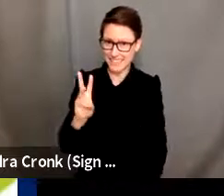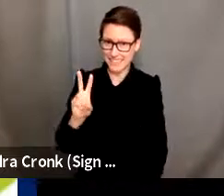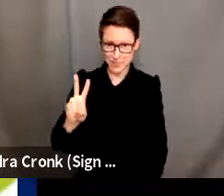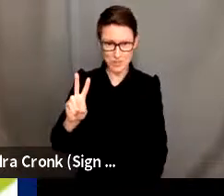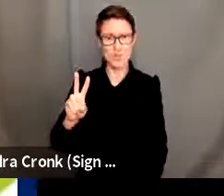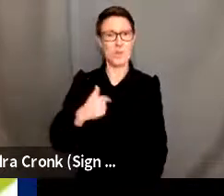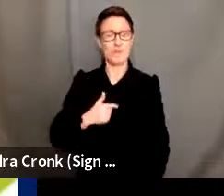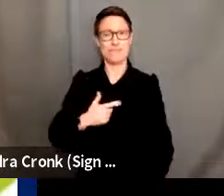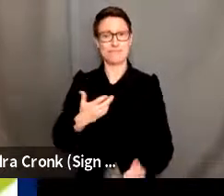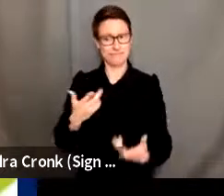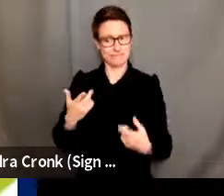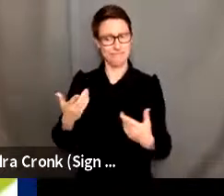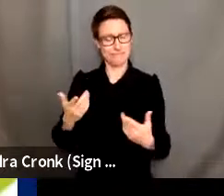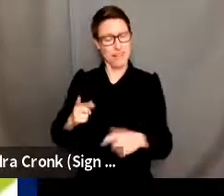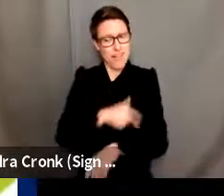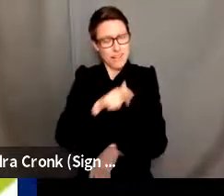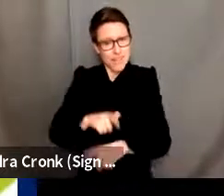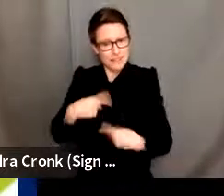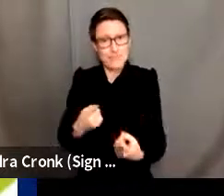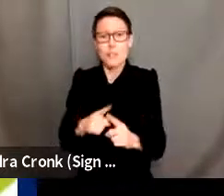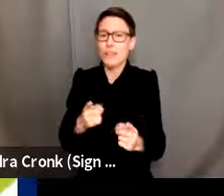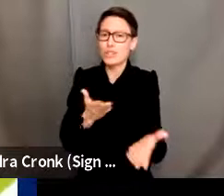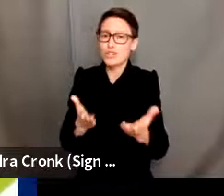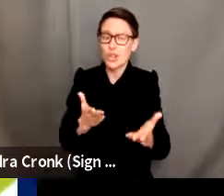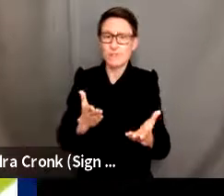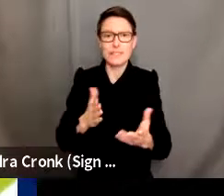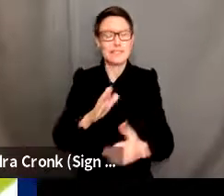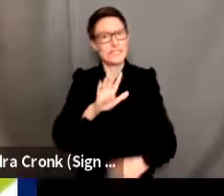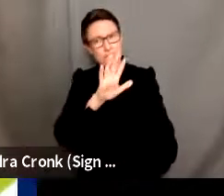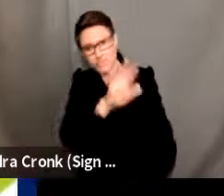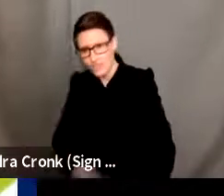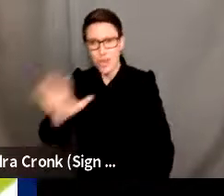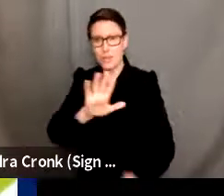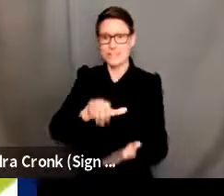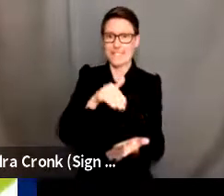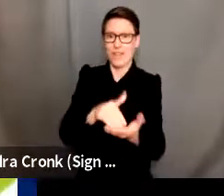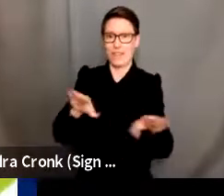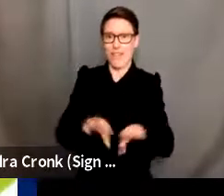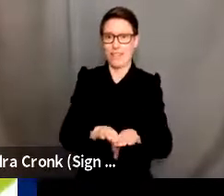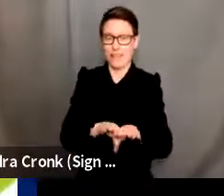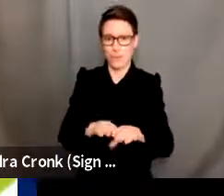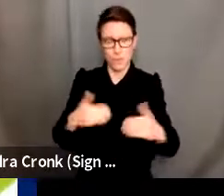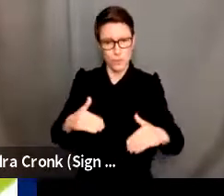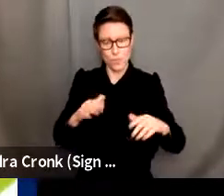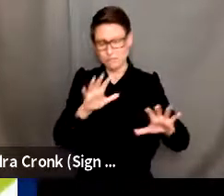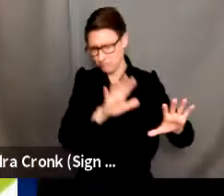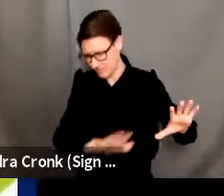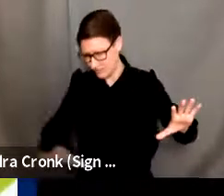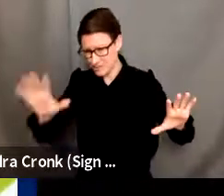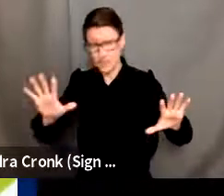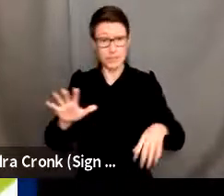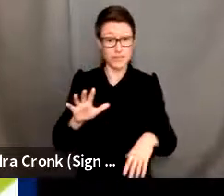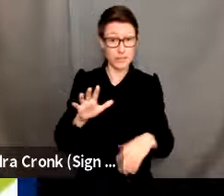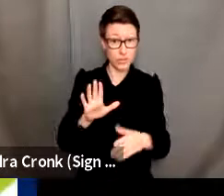the entire Central Valley. So we have a big footprint. So if you have students that don't live in Fresno, we have opportunities in